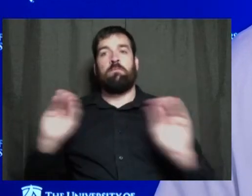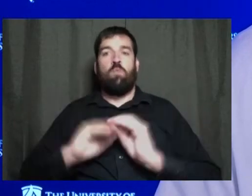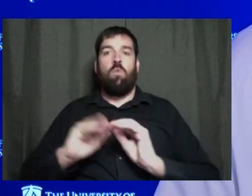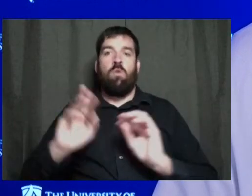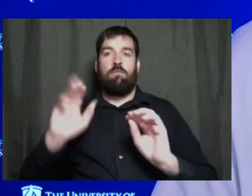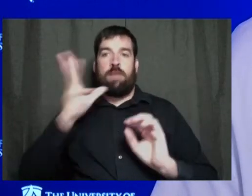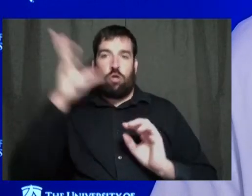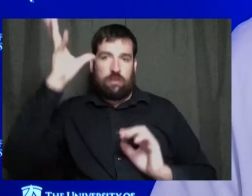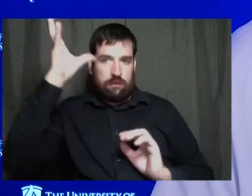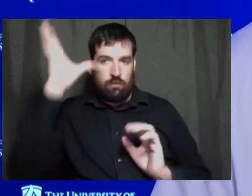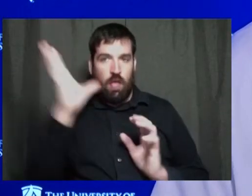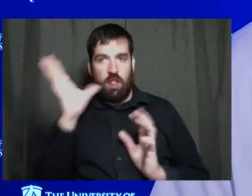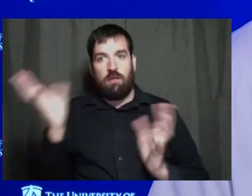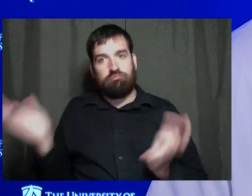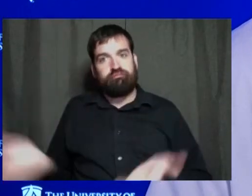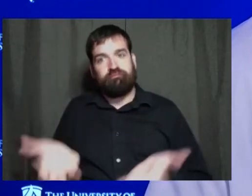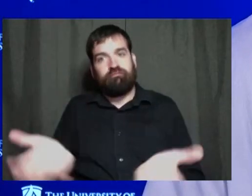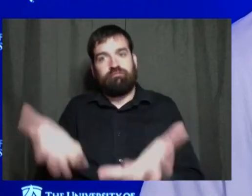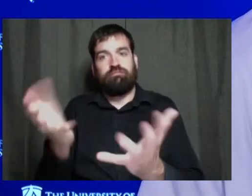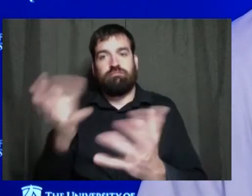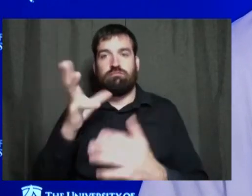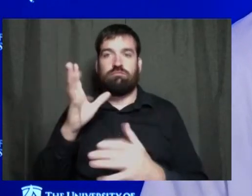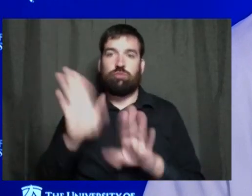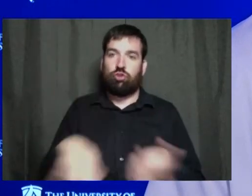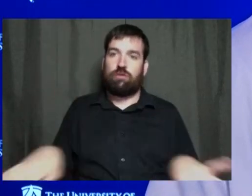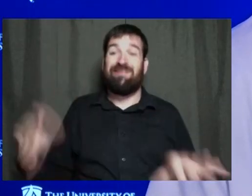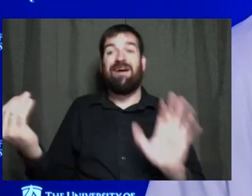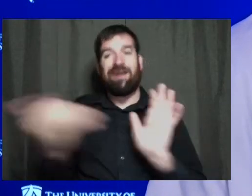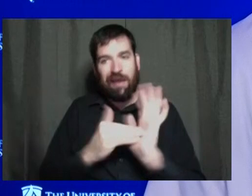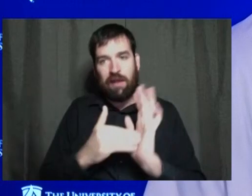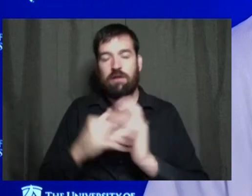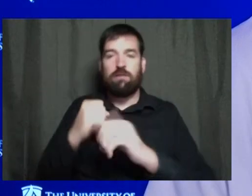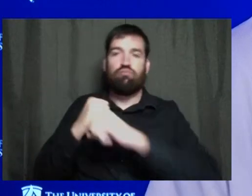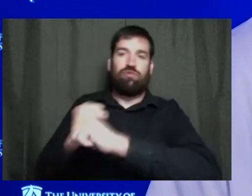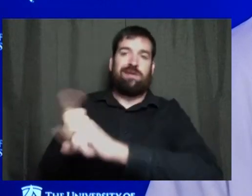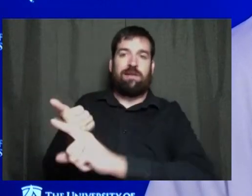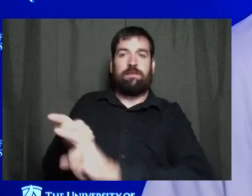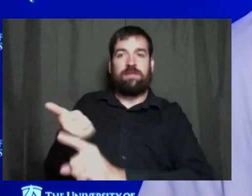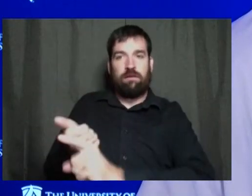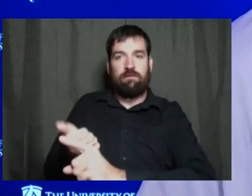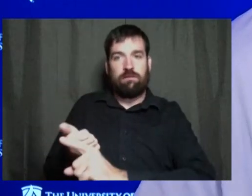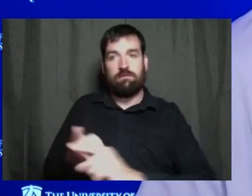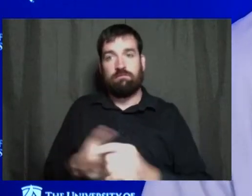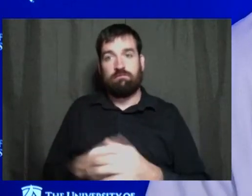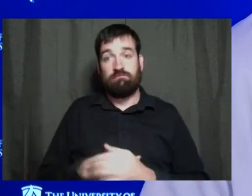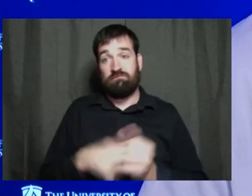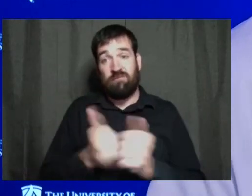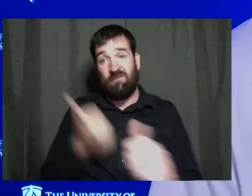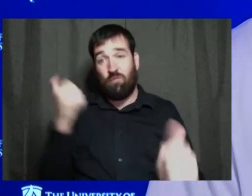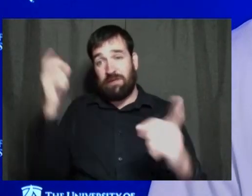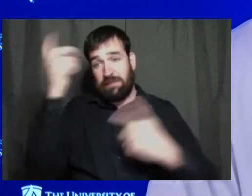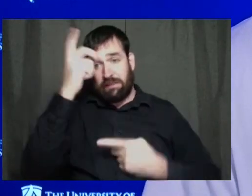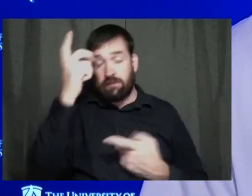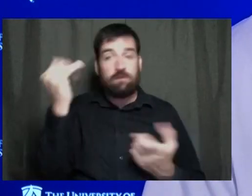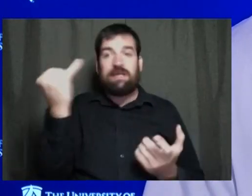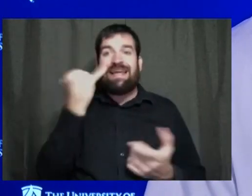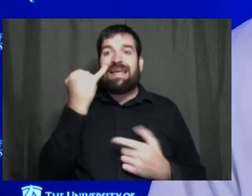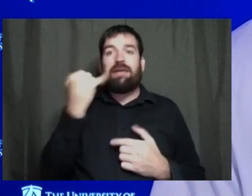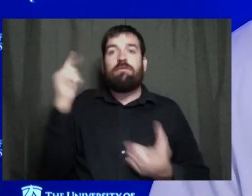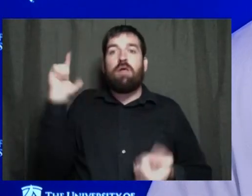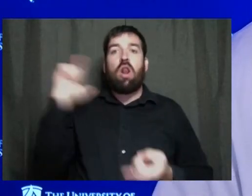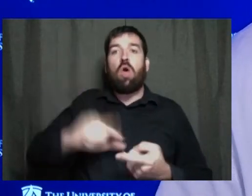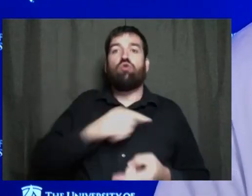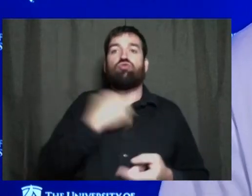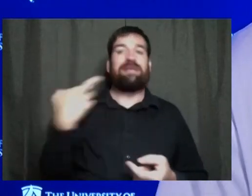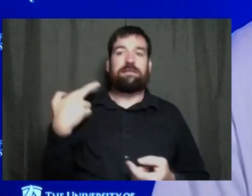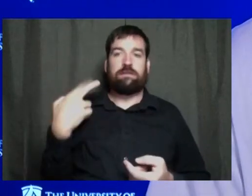would get their children vaccinated, again, to help protect them against the disease, even if the risk is low of them going to the hospital.